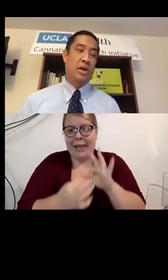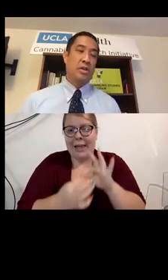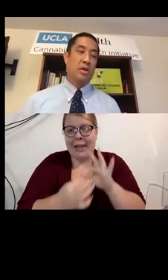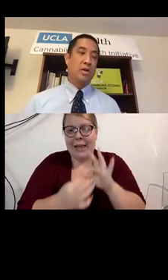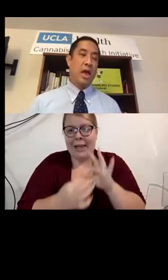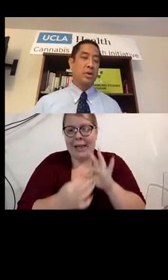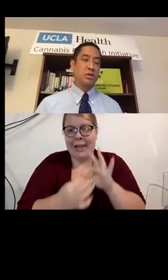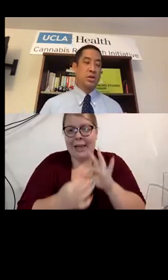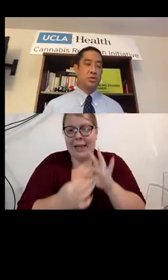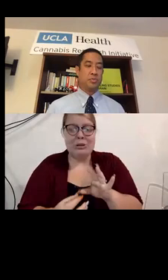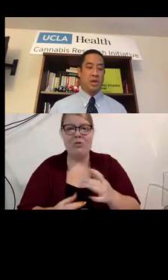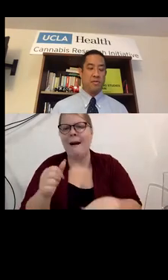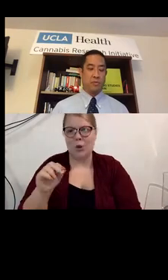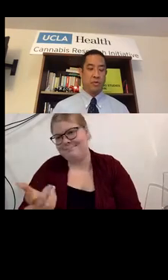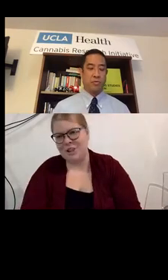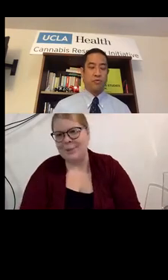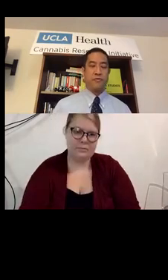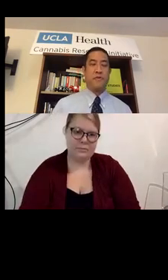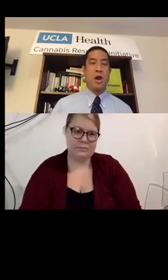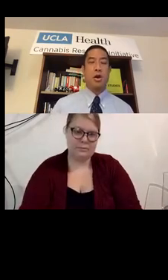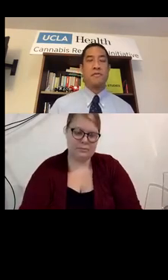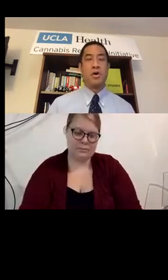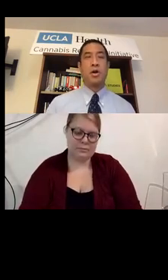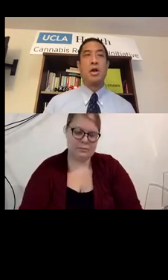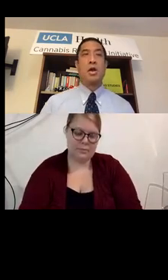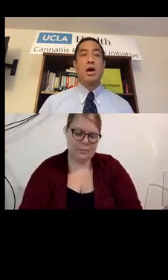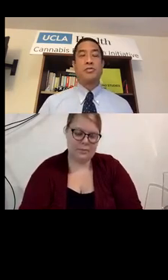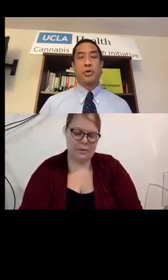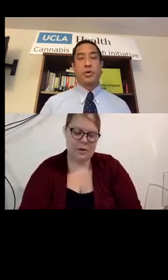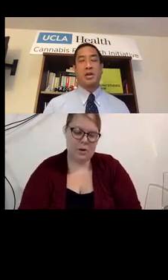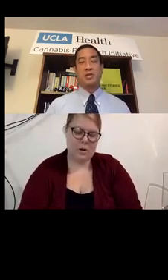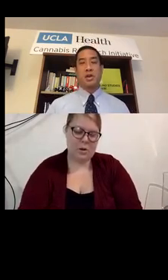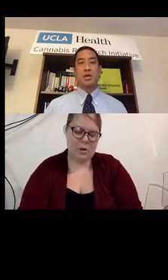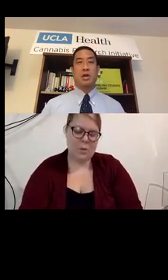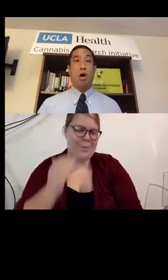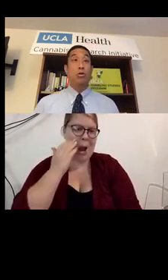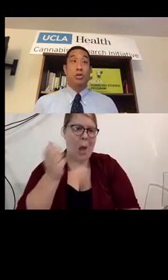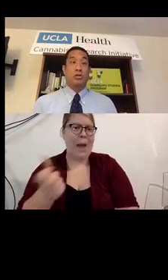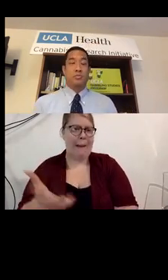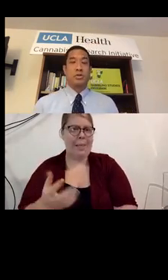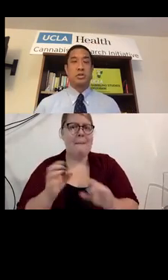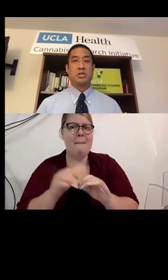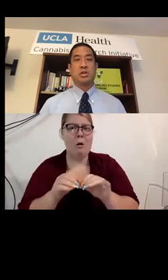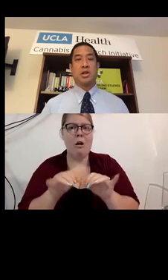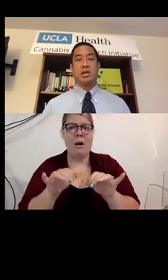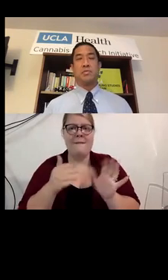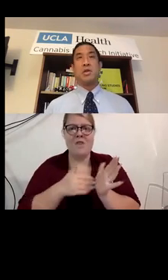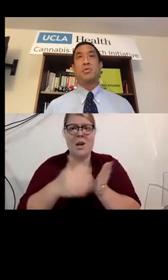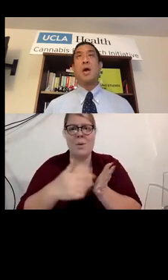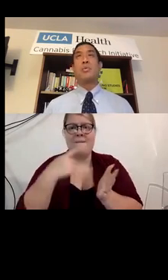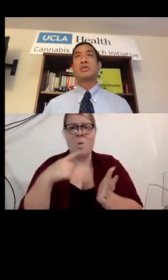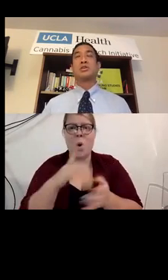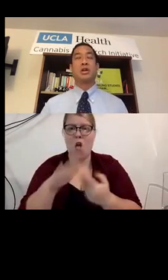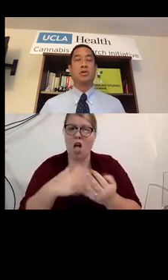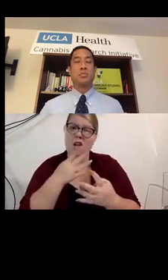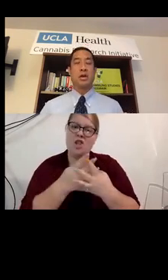that gambling continues to be a very, very frequent activity in all jails and prisons, and